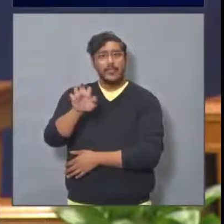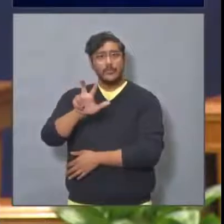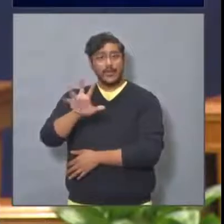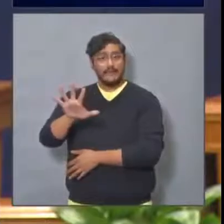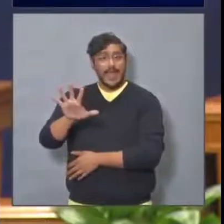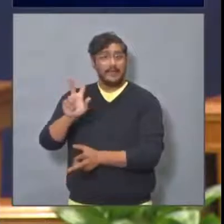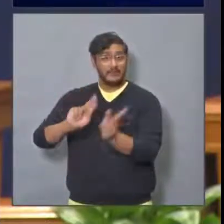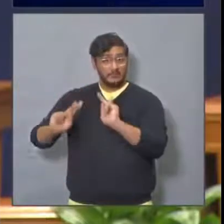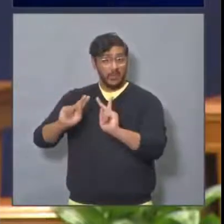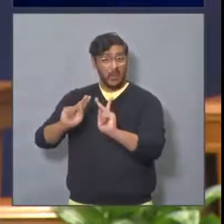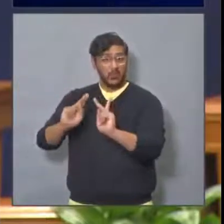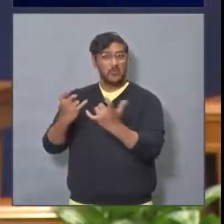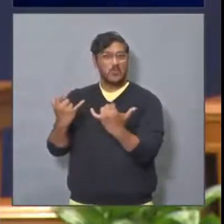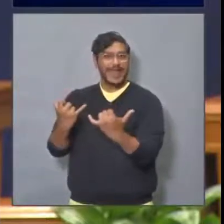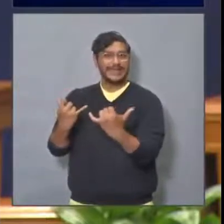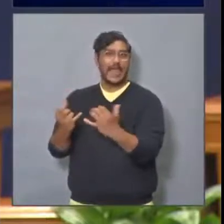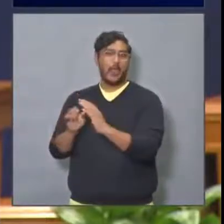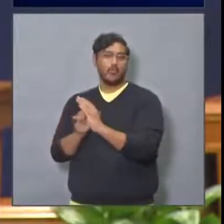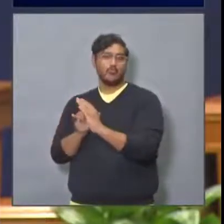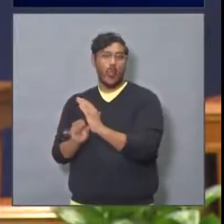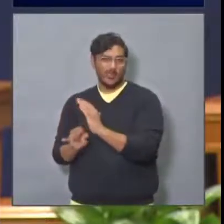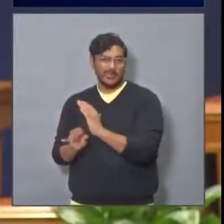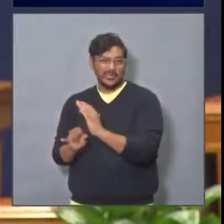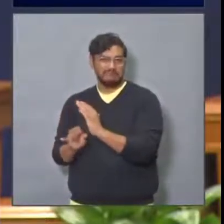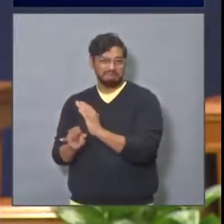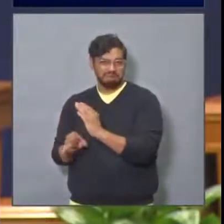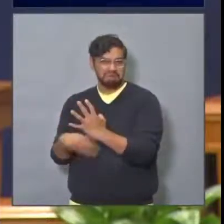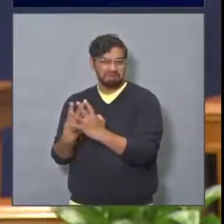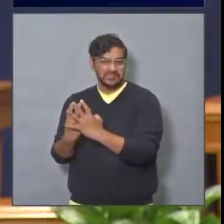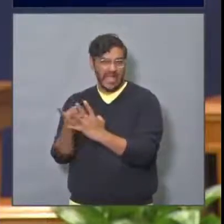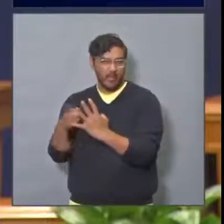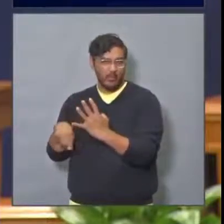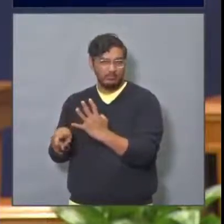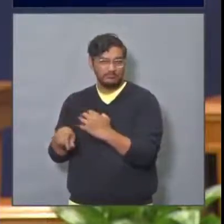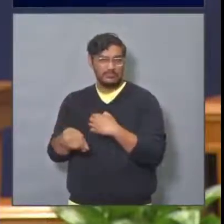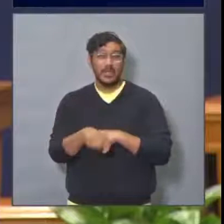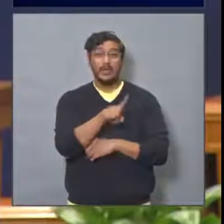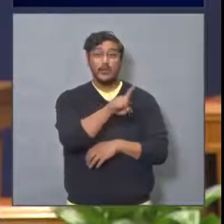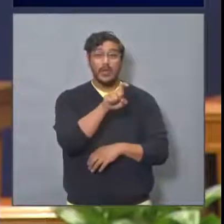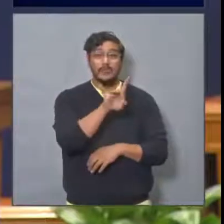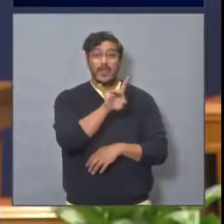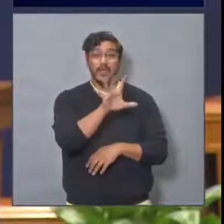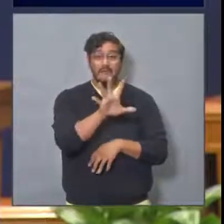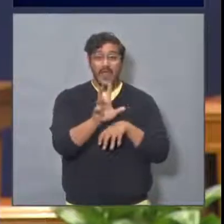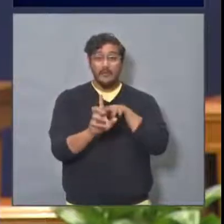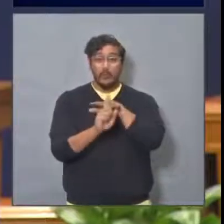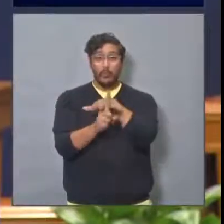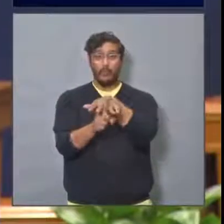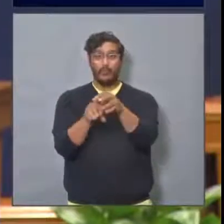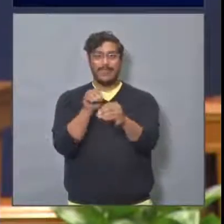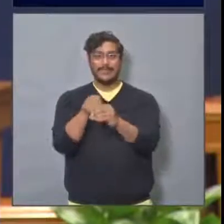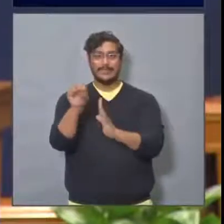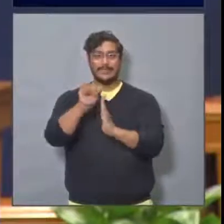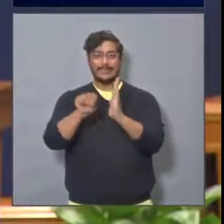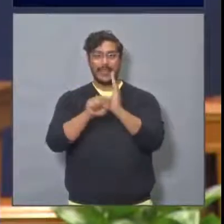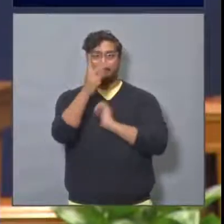2,935 people who are incarcerated that are quarantined. There are 185 cases in the state